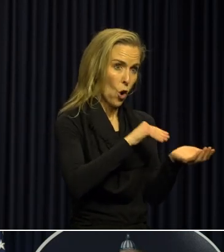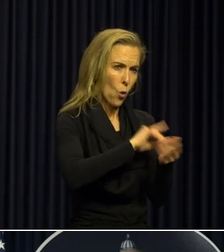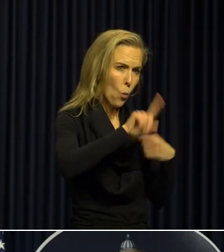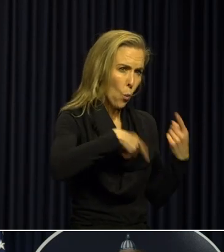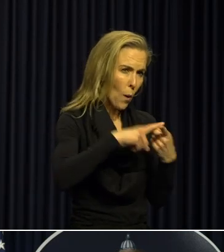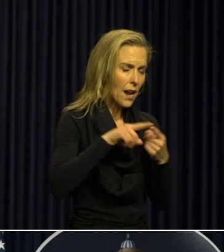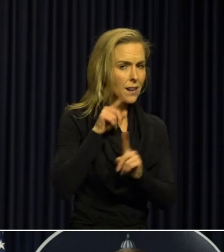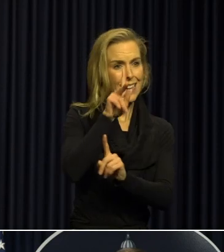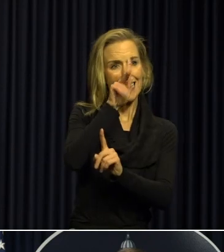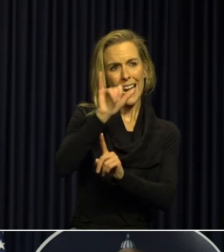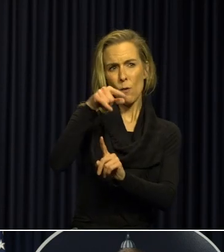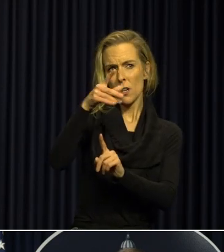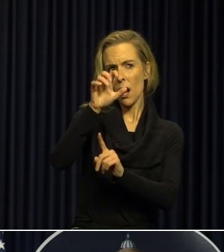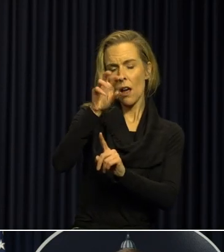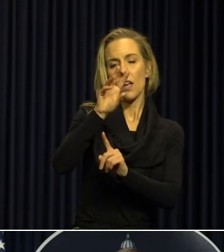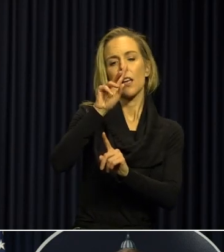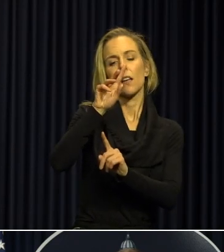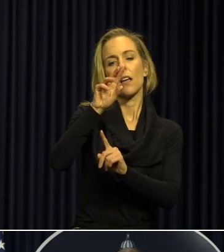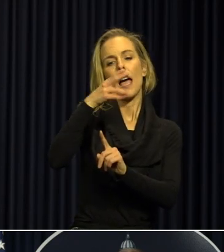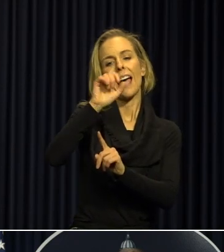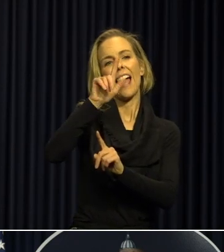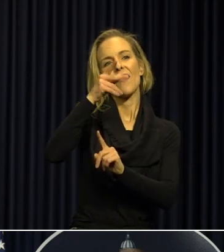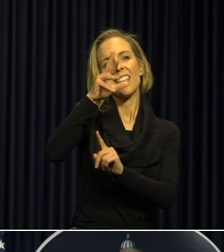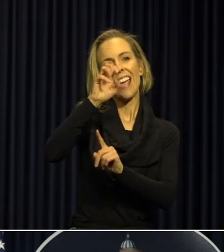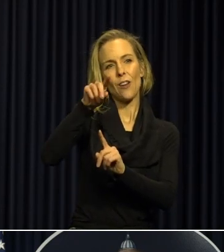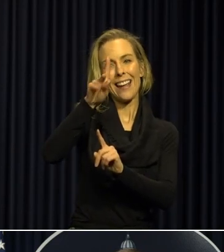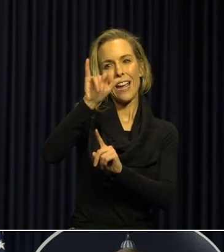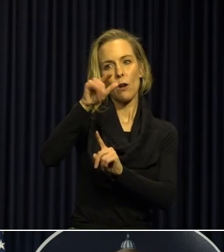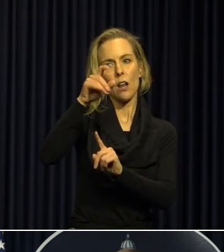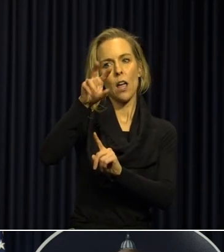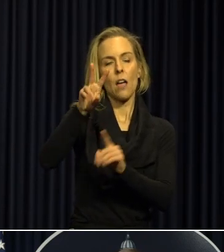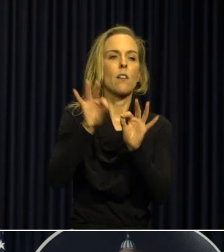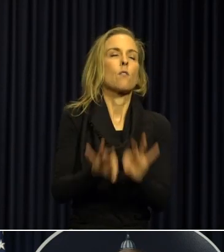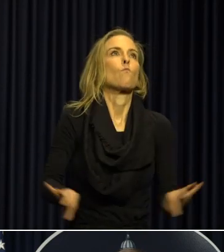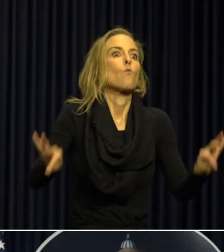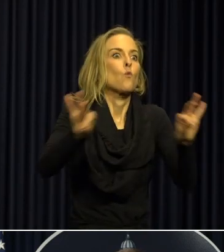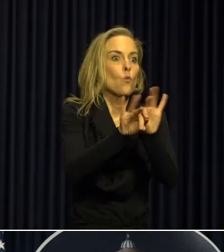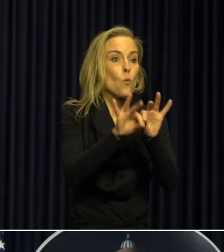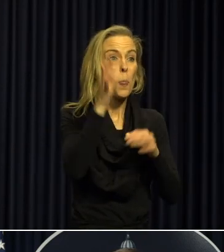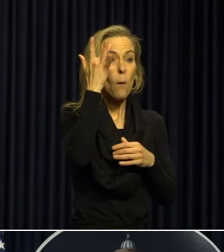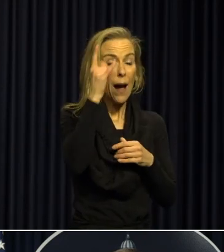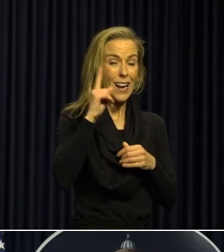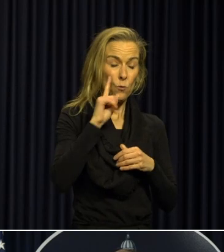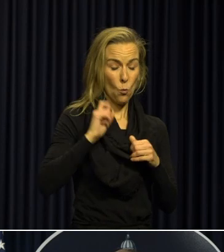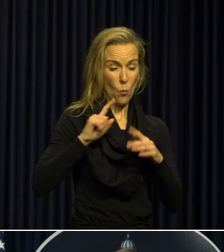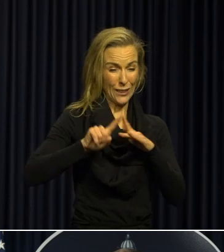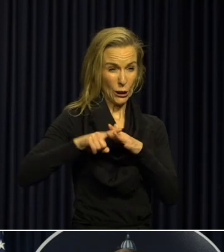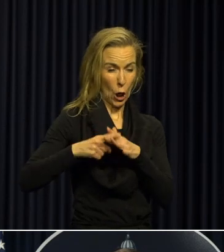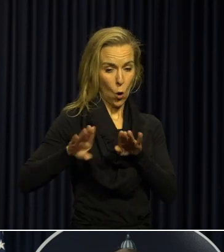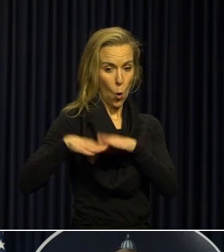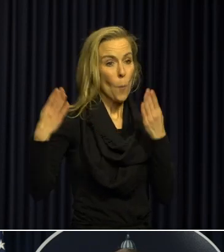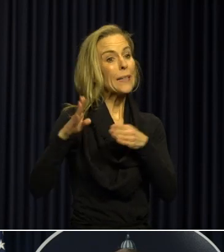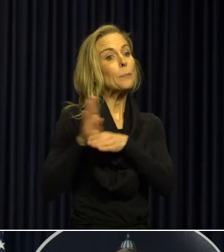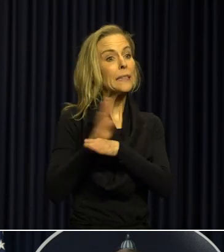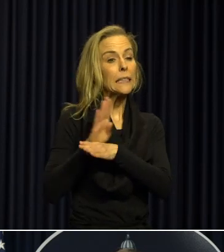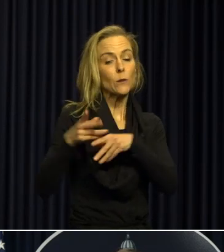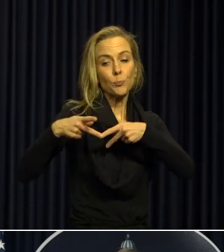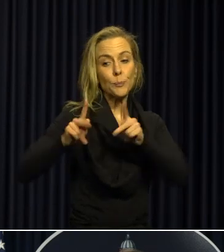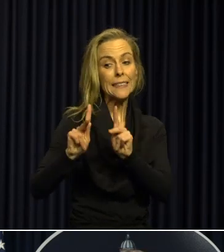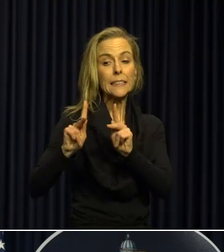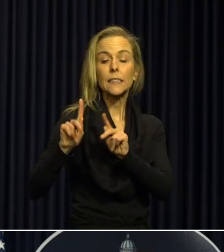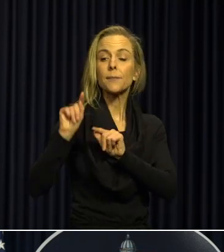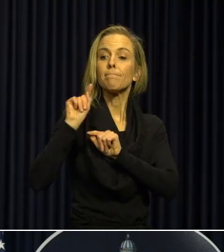kycovid19.ky.gov, is incredibly important, especially as we start reopening with the first reopening in healthcare and in parts of